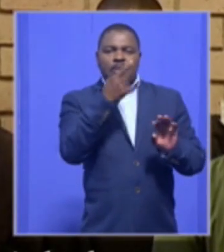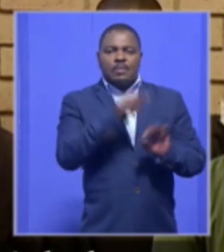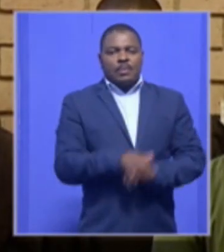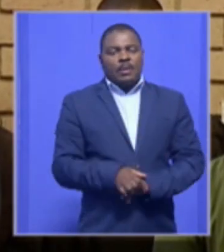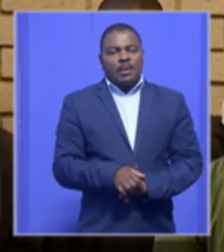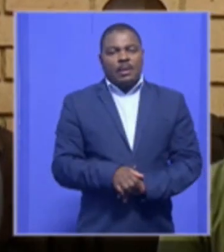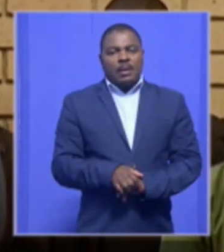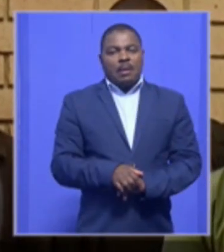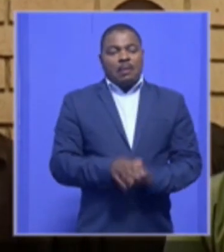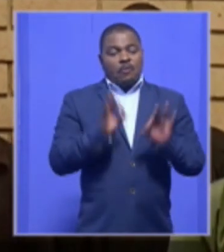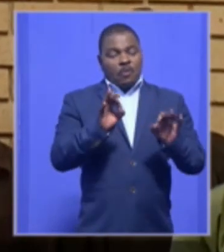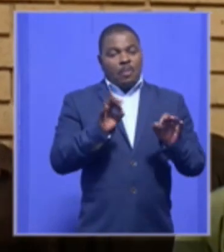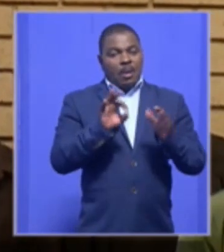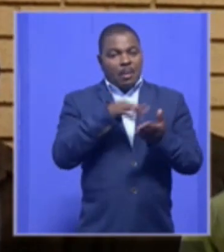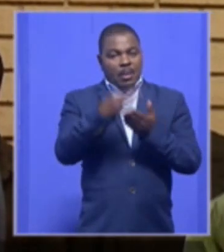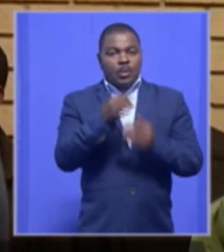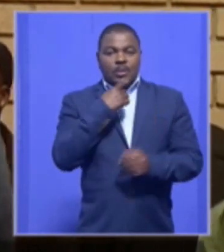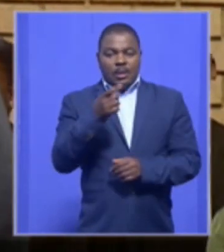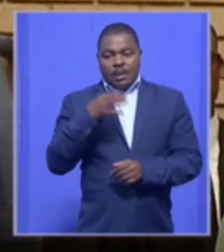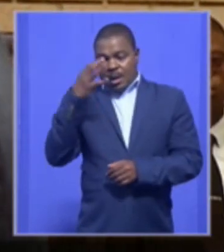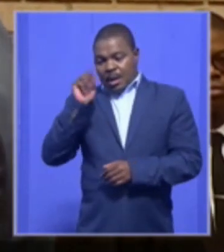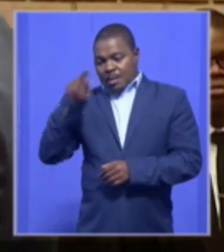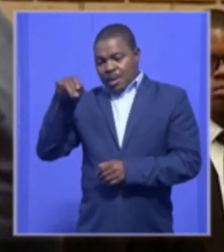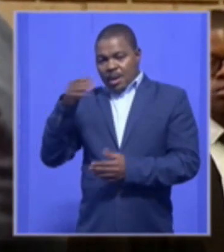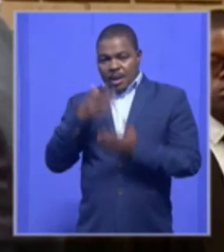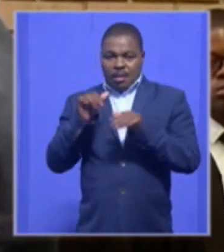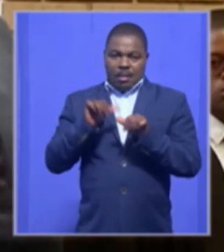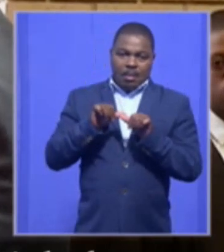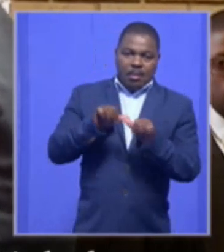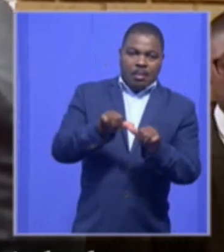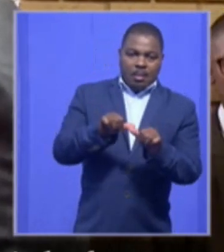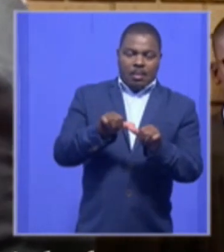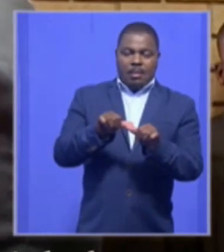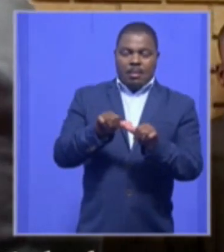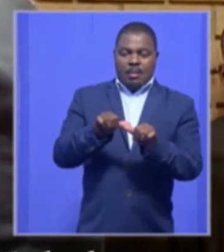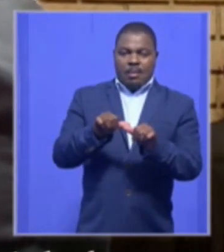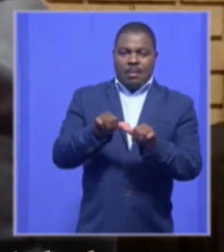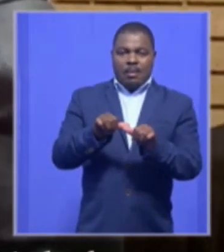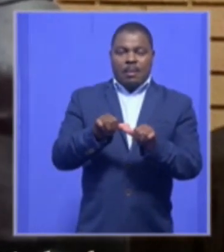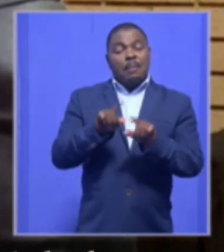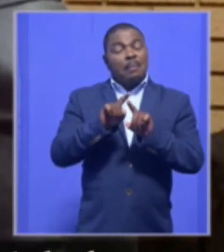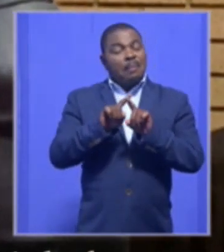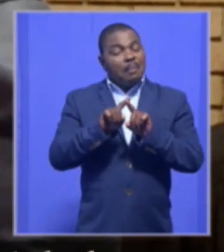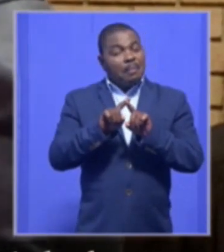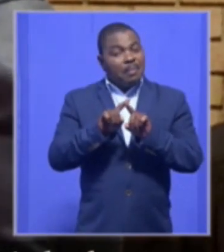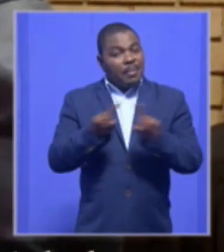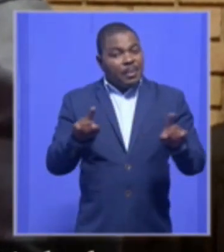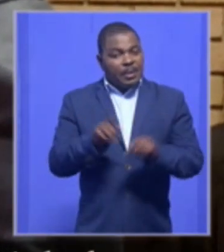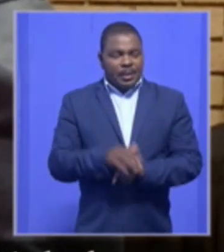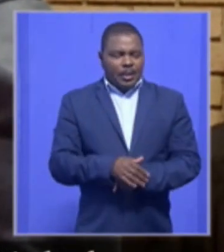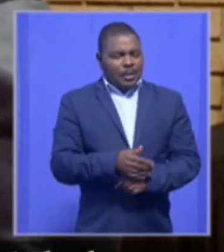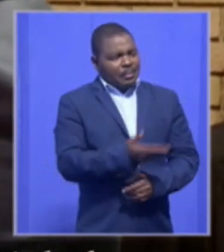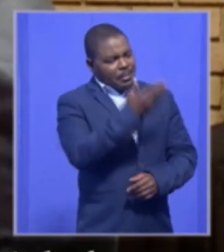indication that the state would proceed with the supposed appeal. But, Your